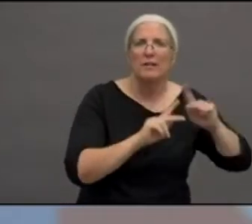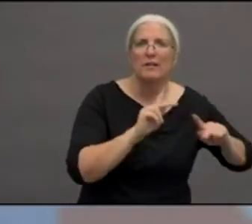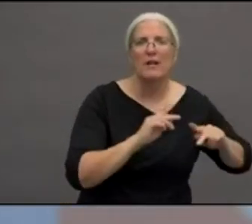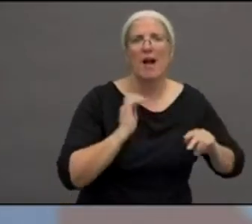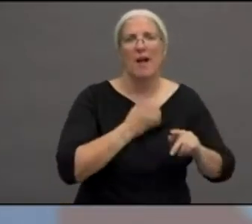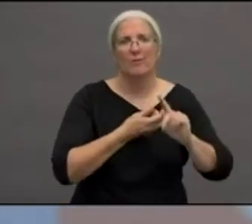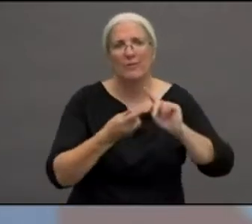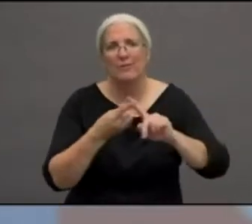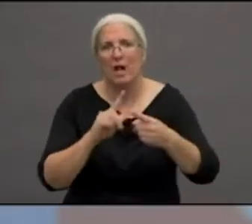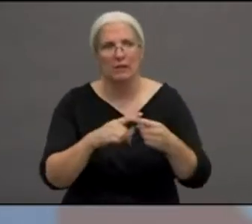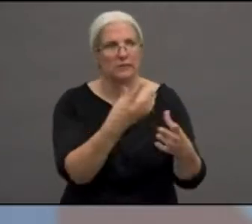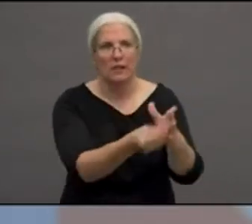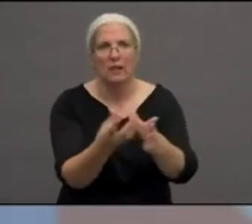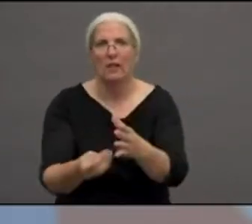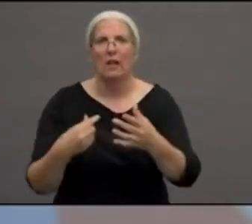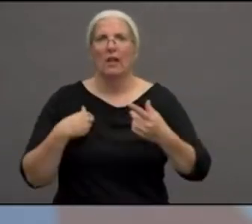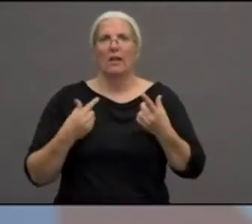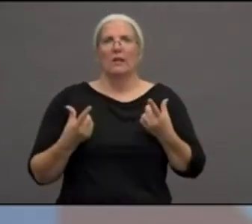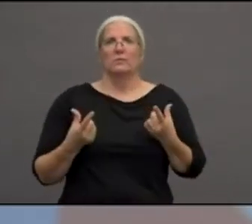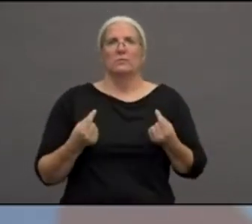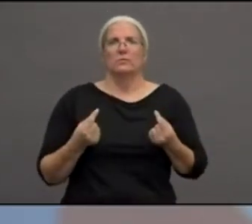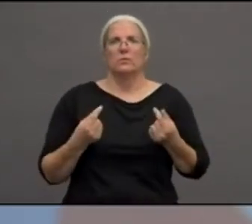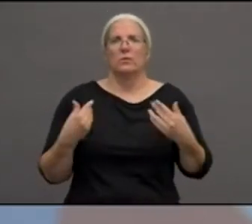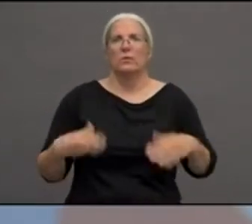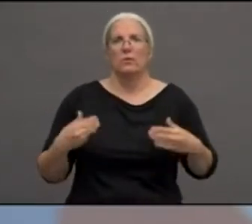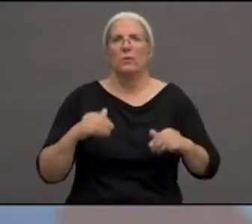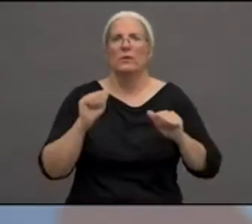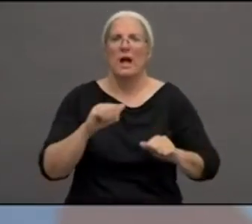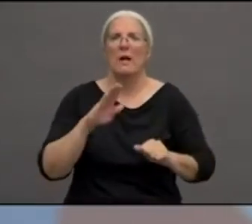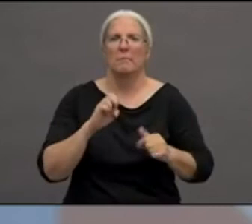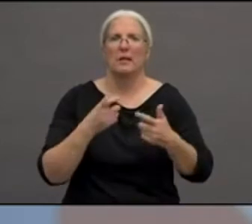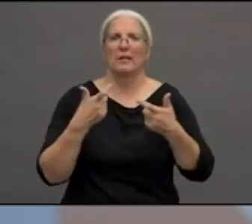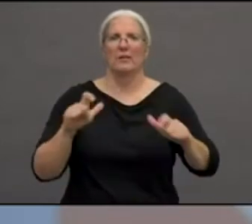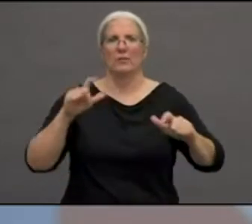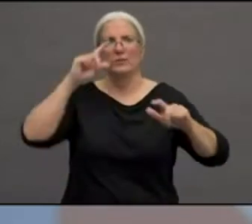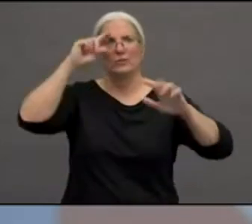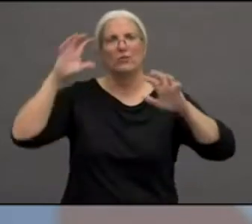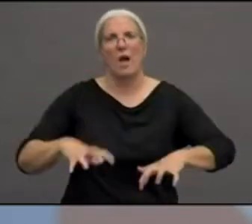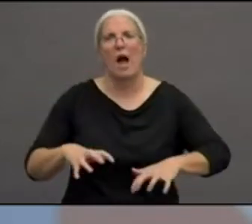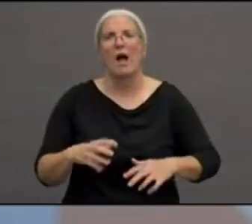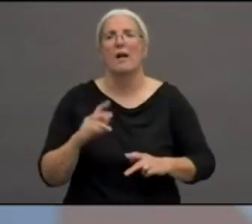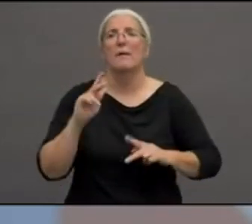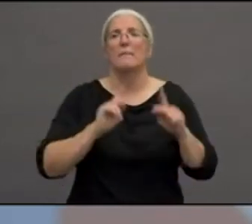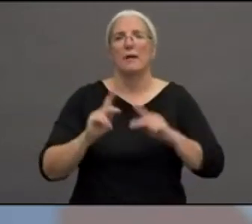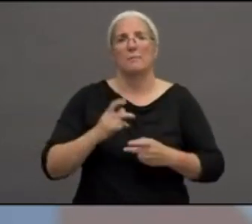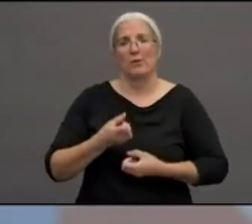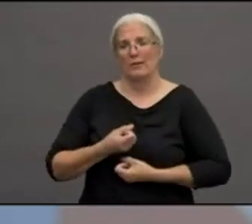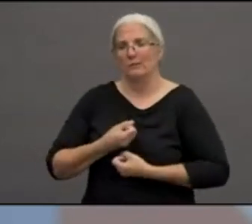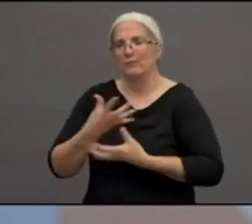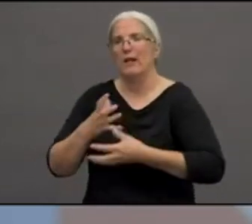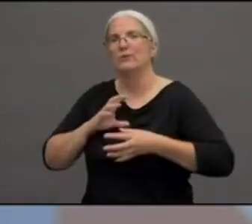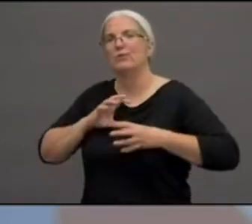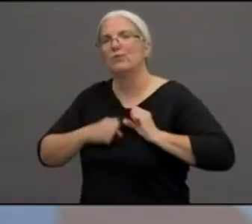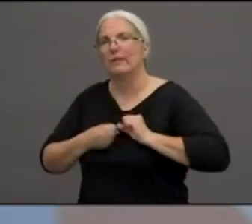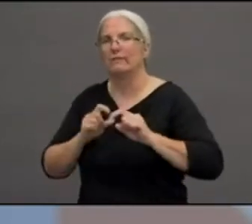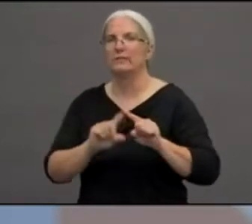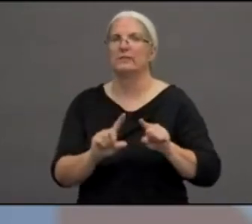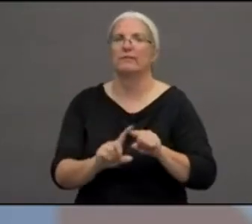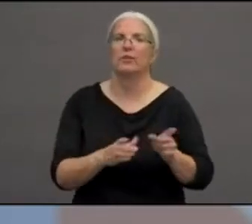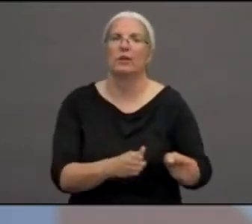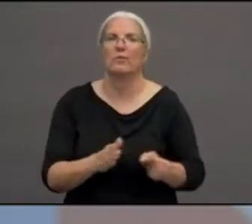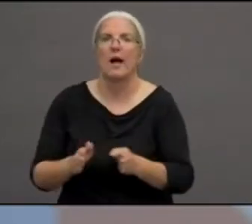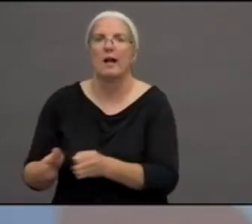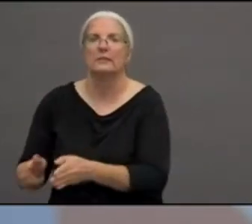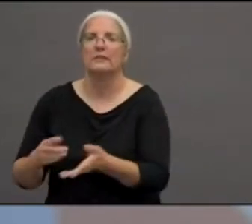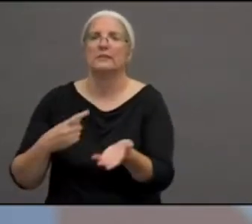can be very, very shocking. People express grief differently, and sometimes you